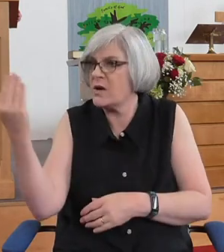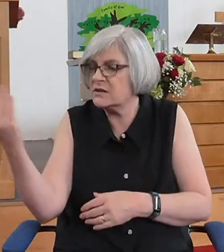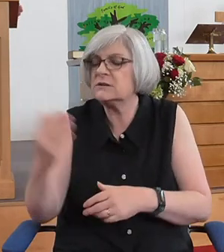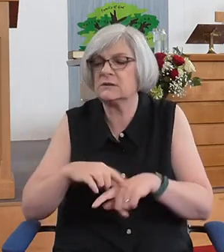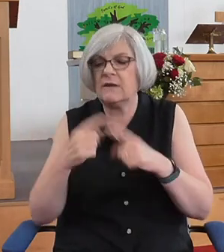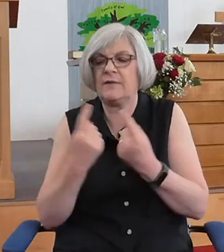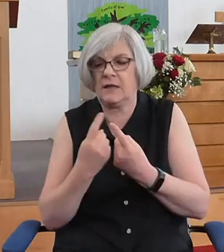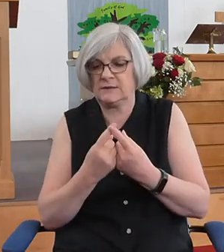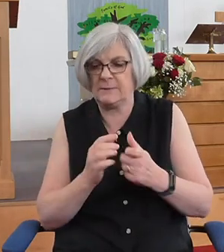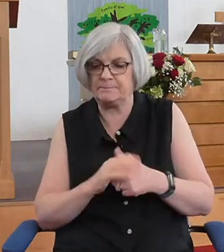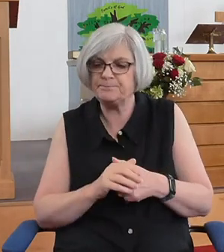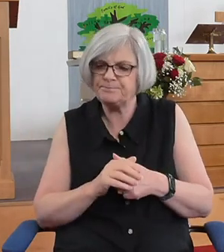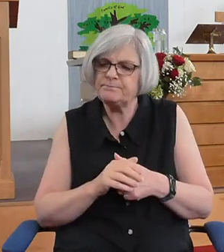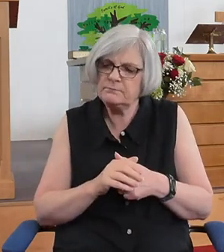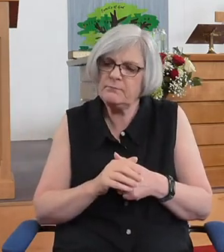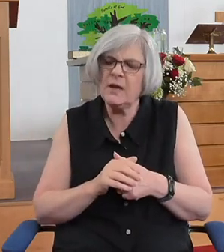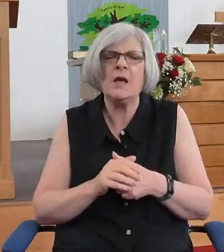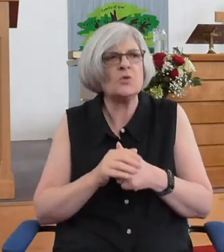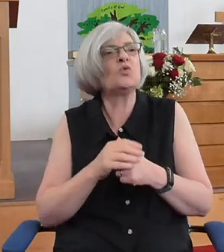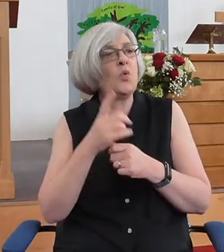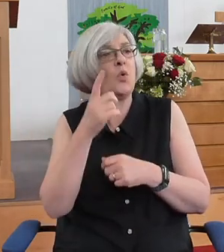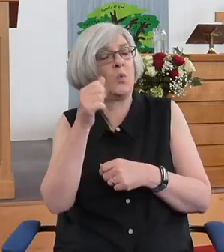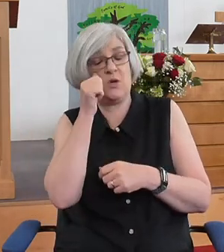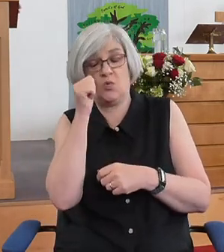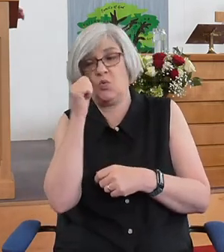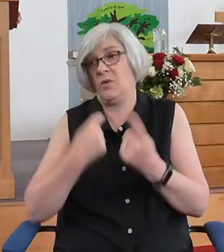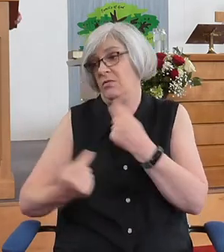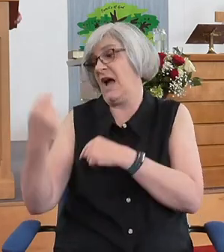So we were used to the fact that the Jews in